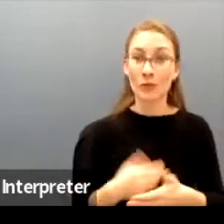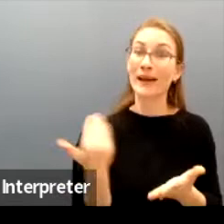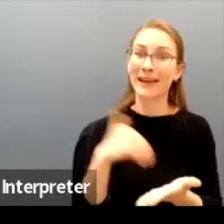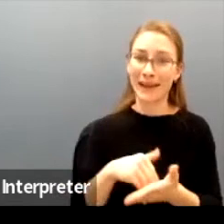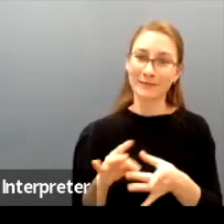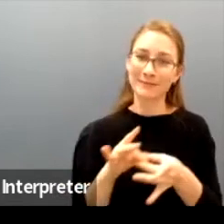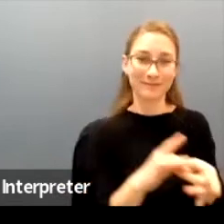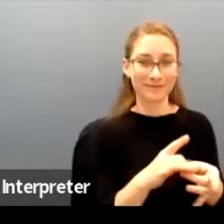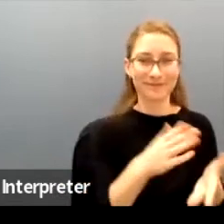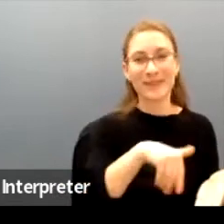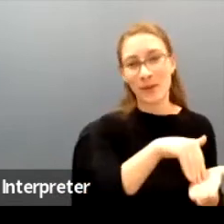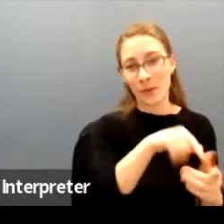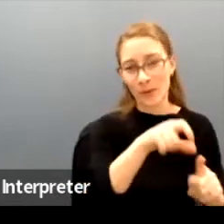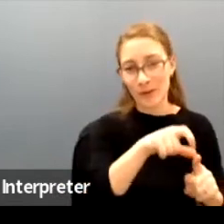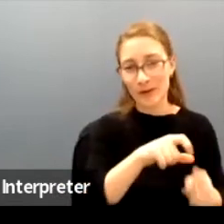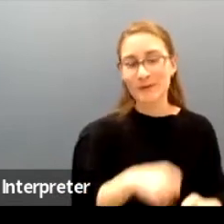component.